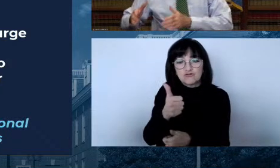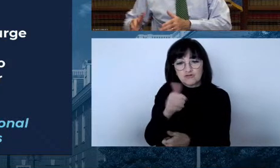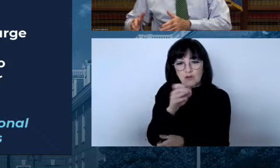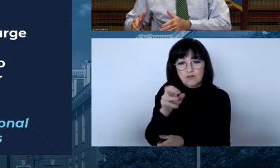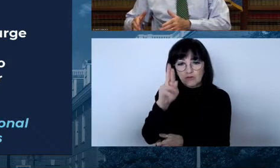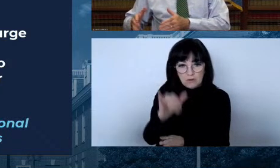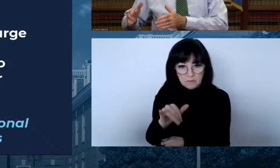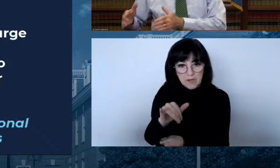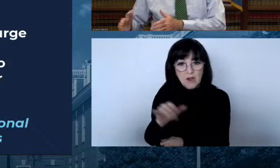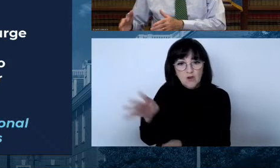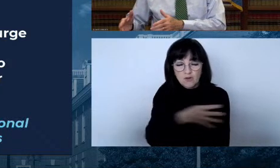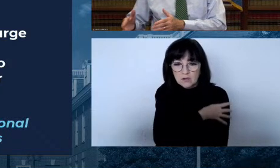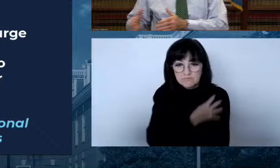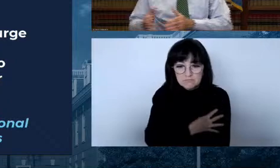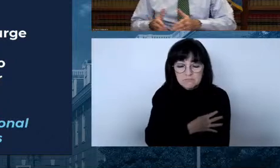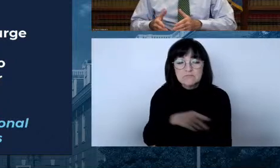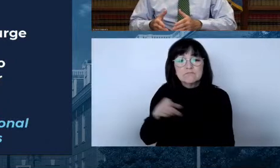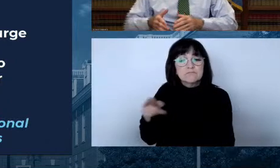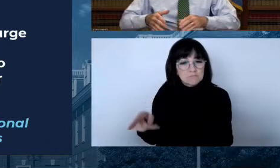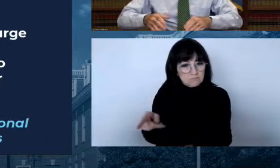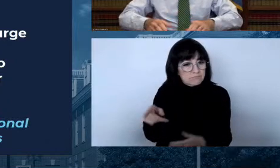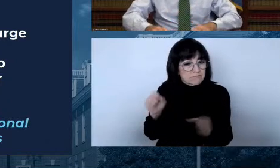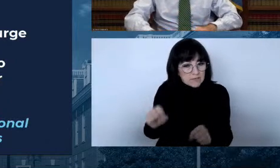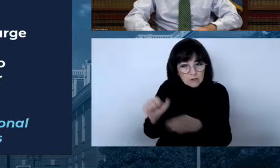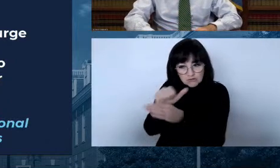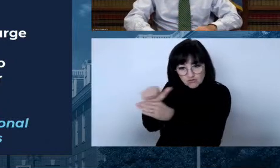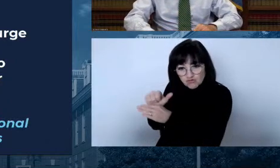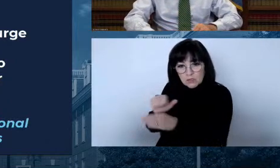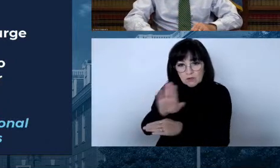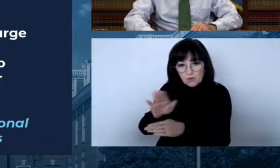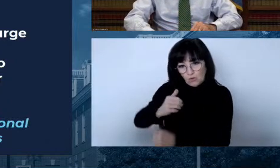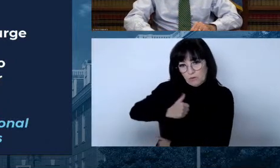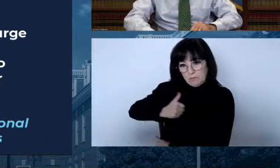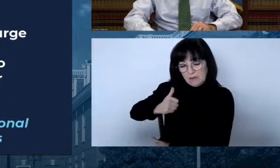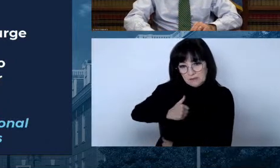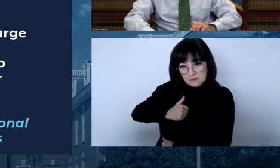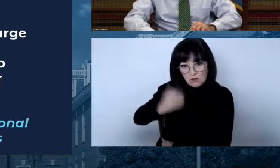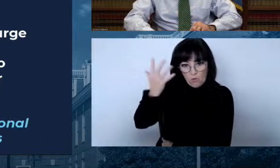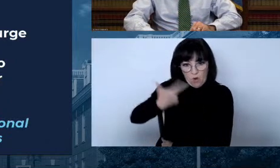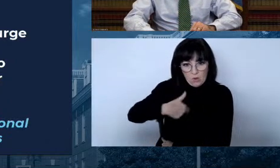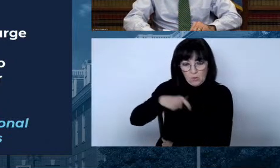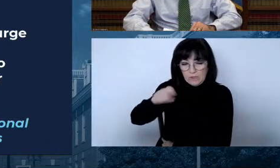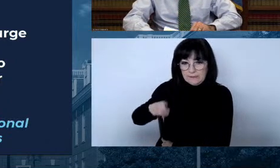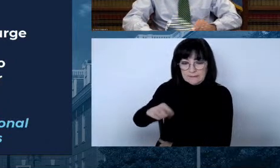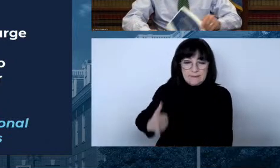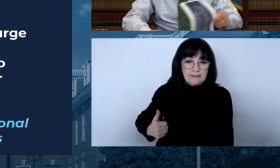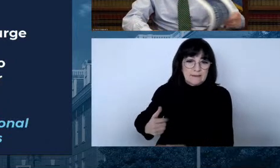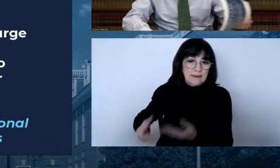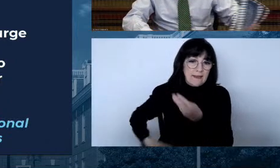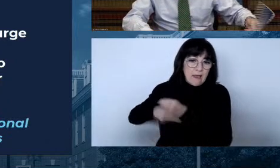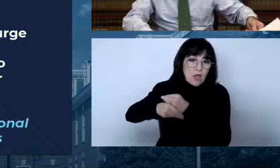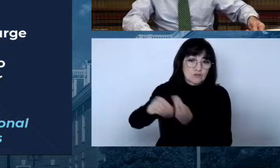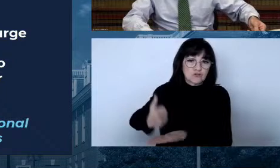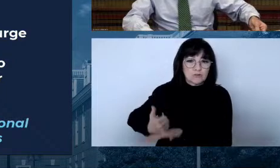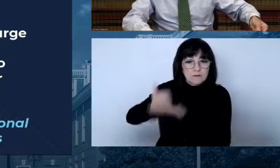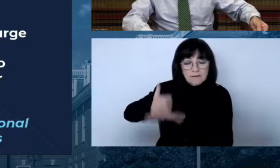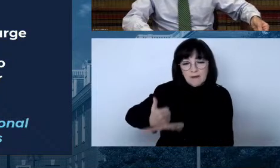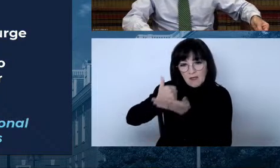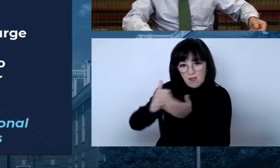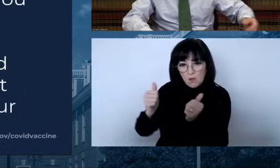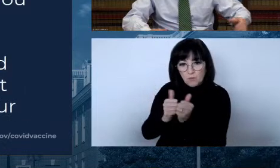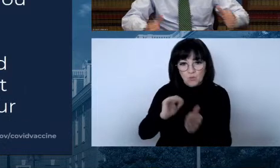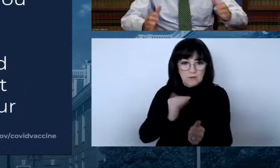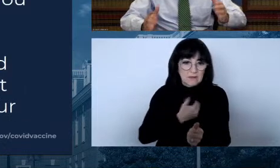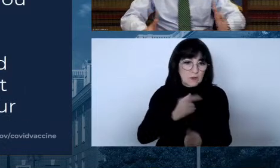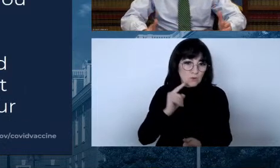get trained quickly so that they can help with this hospital situation that we're seeing. So